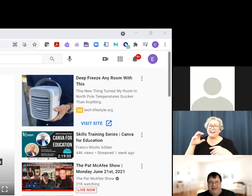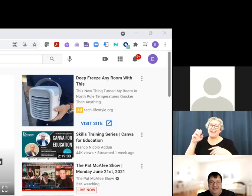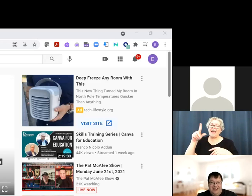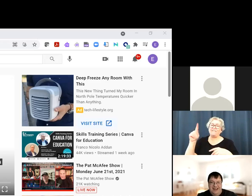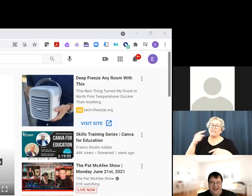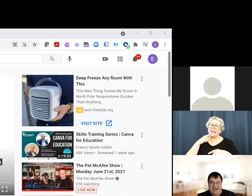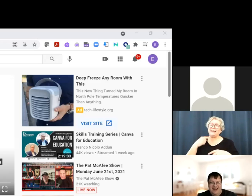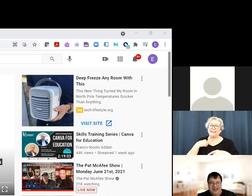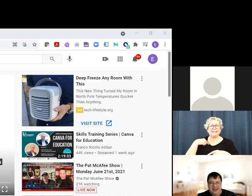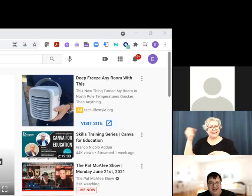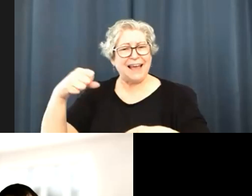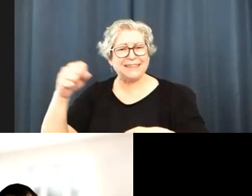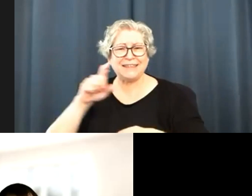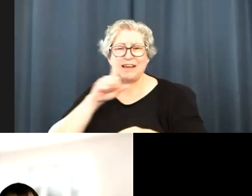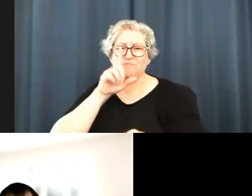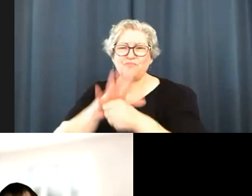promise.